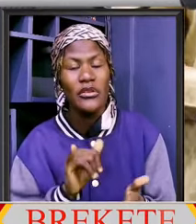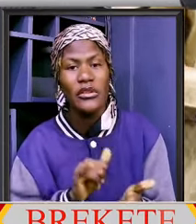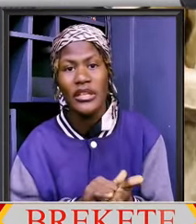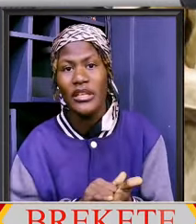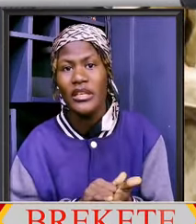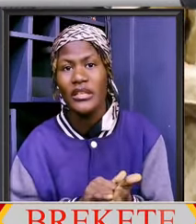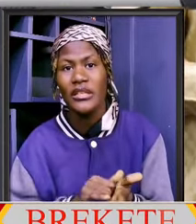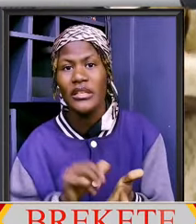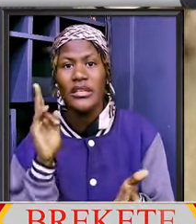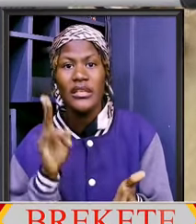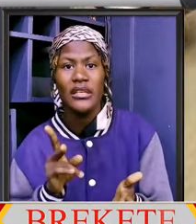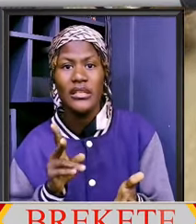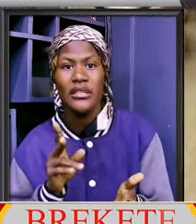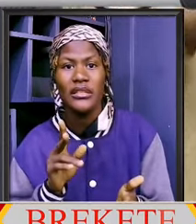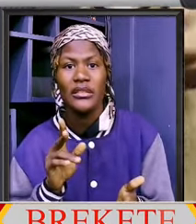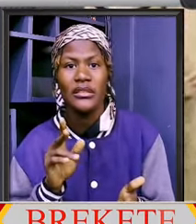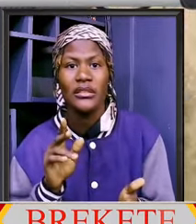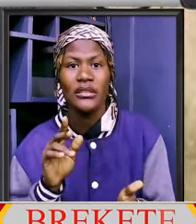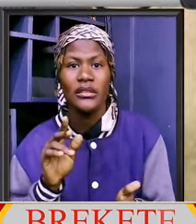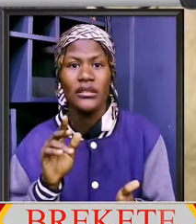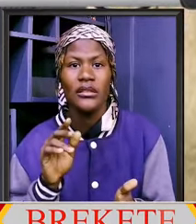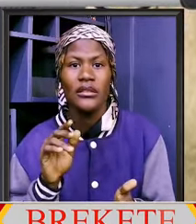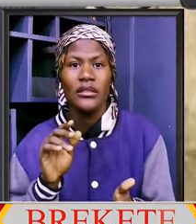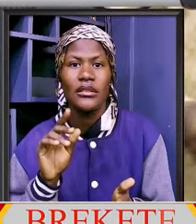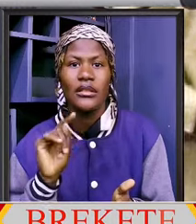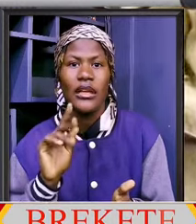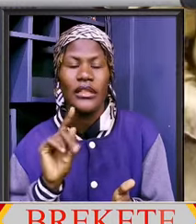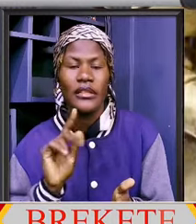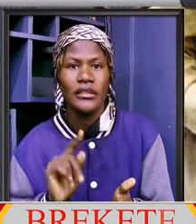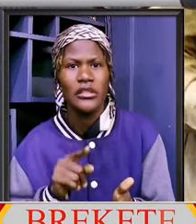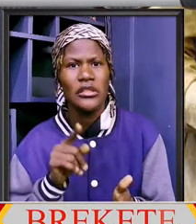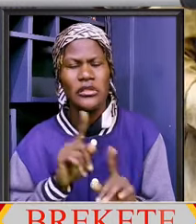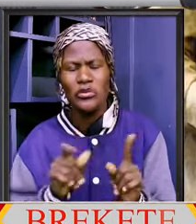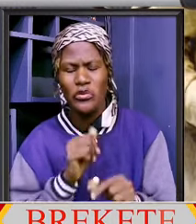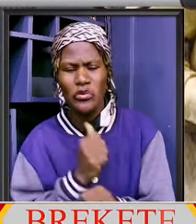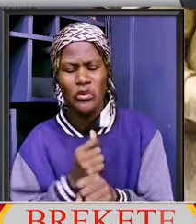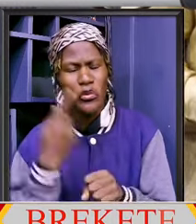They no work for you. Now you just won't show them love.